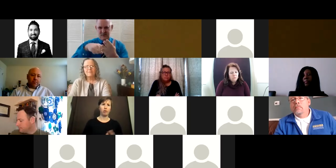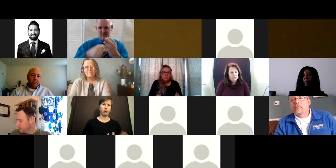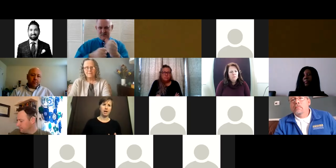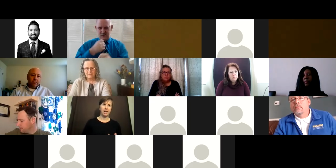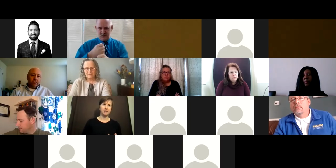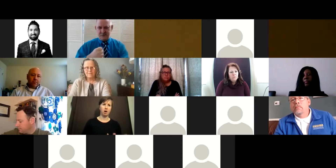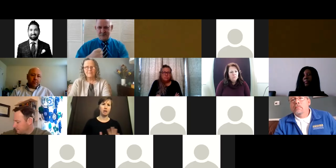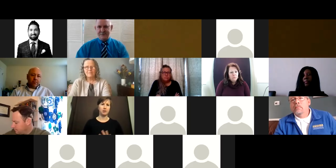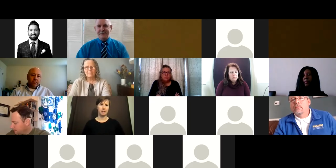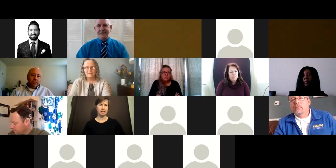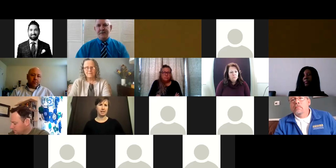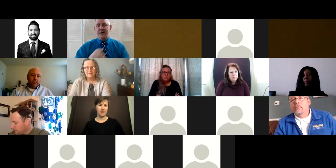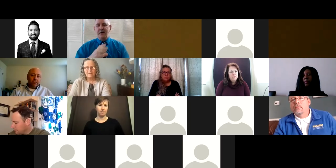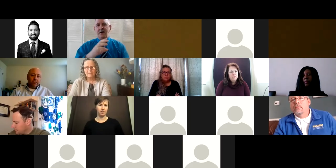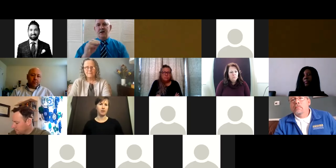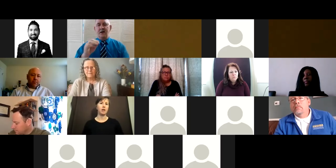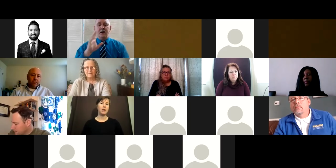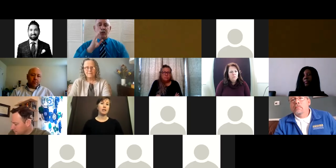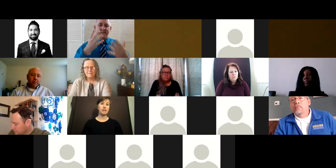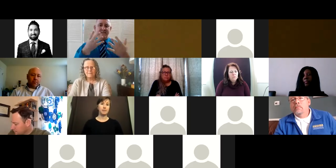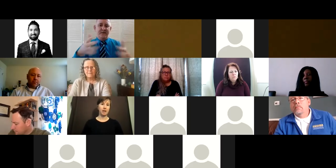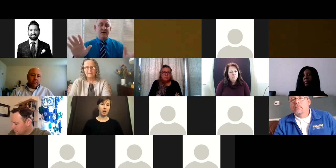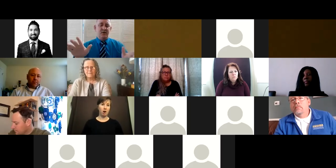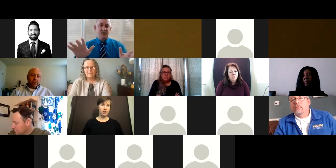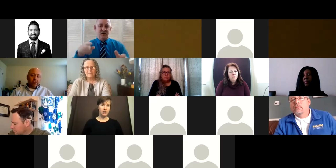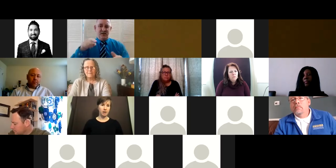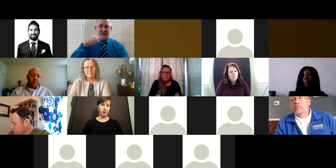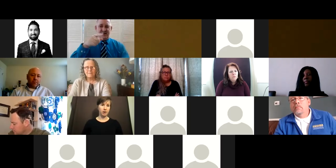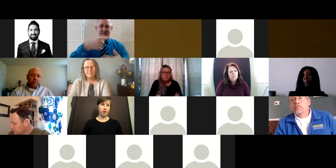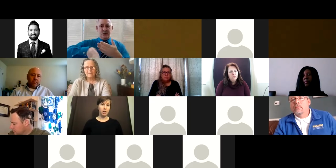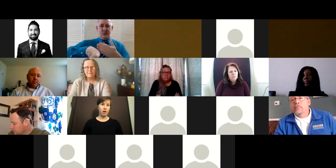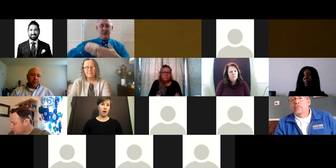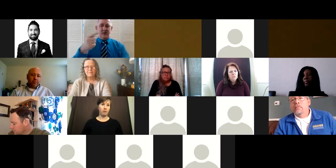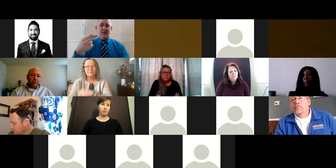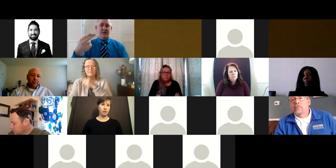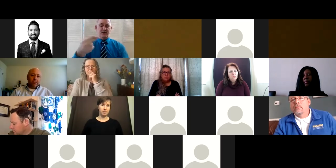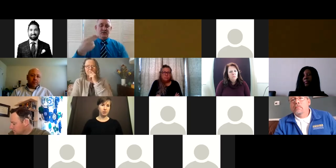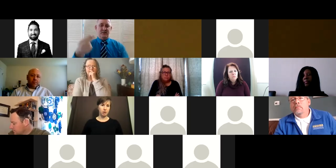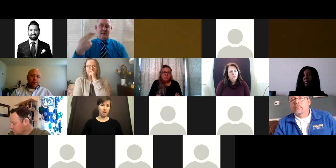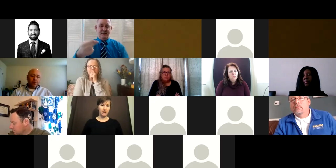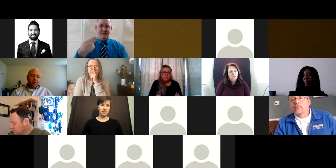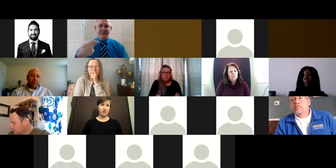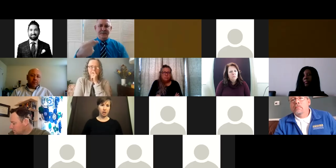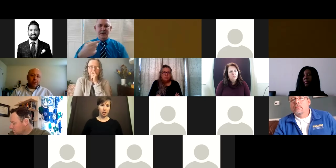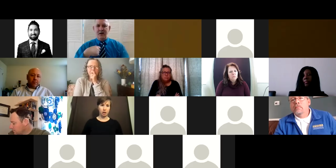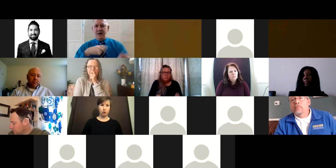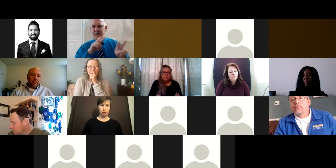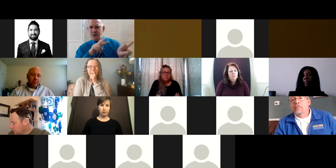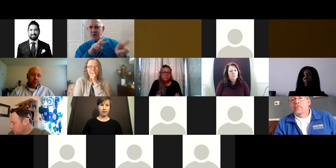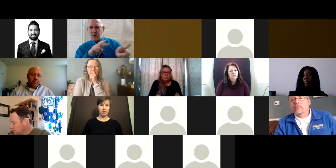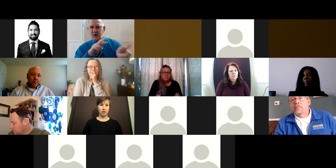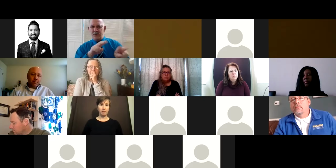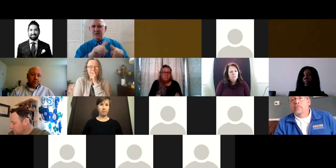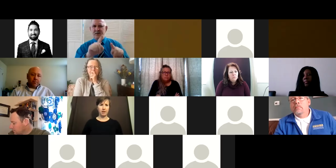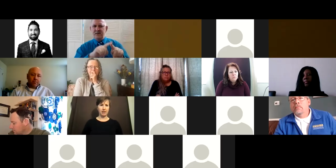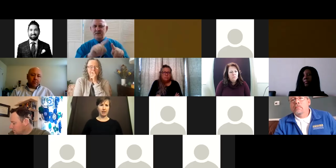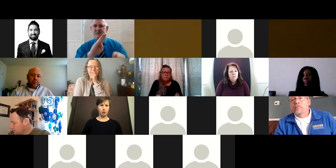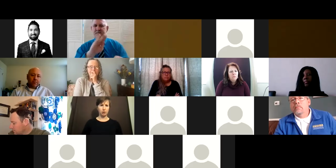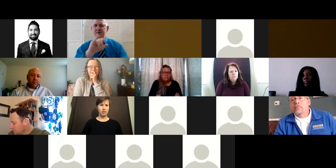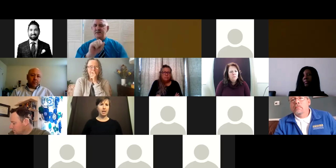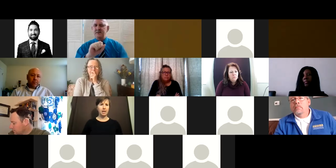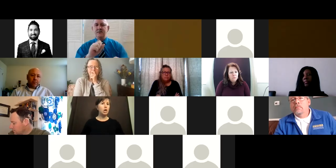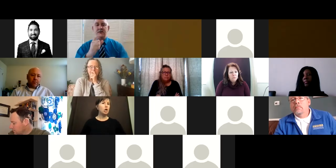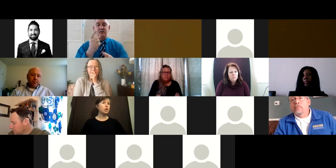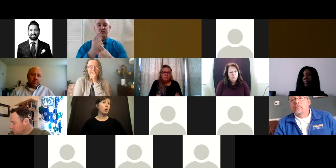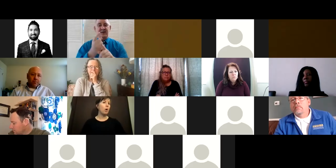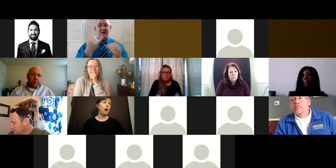30 days in odd years, 60 in even. This being an odd year, with a special session, it should finish up next